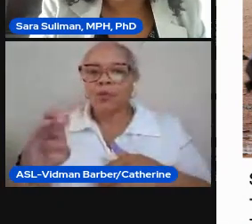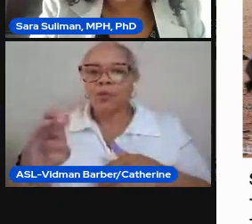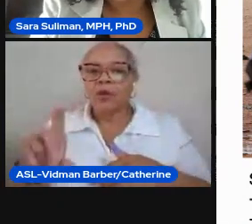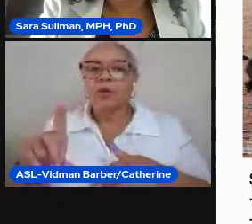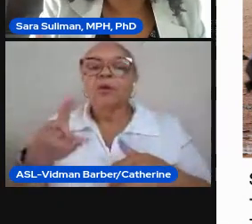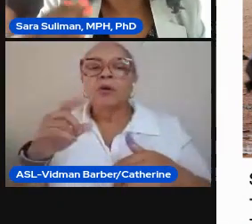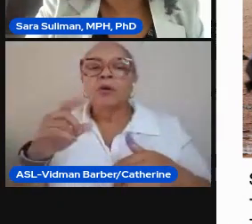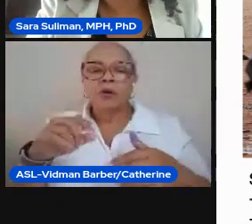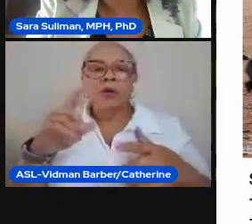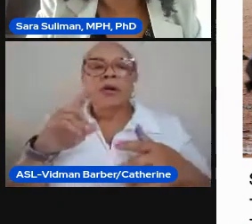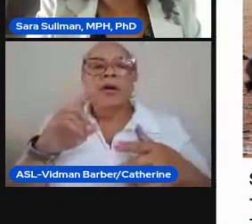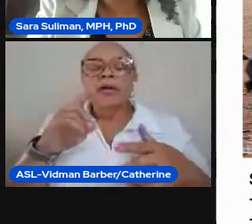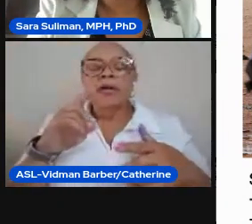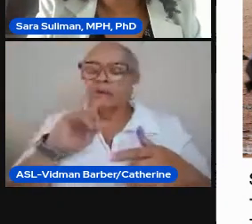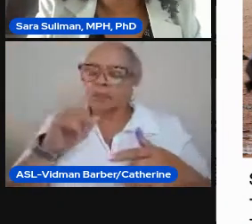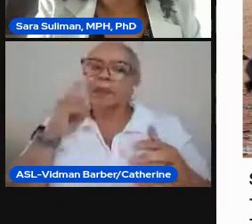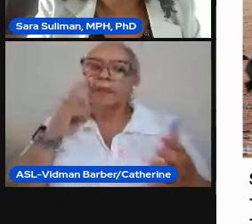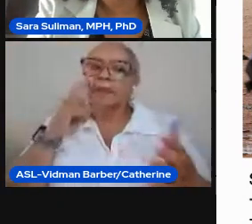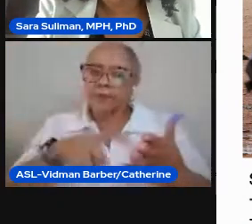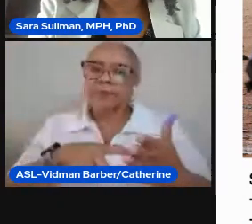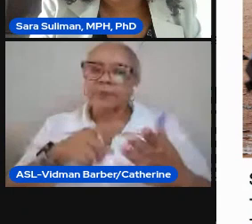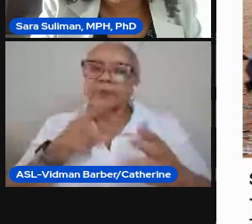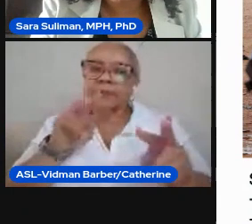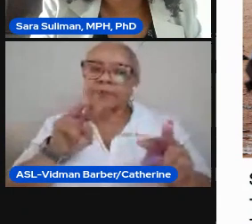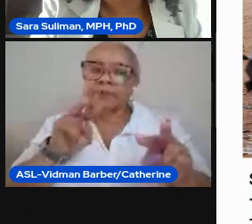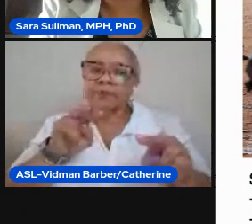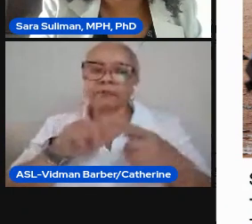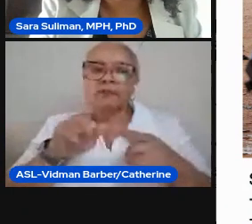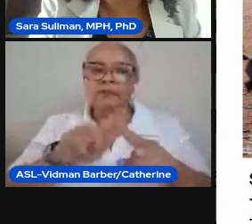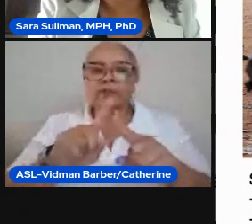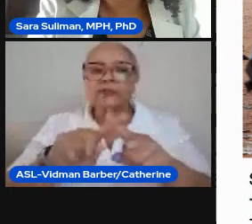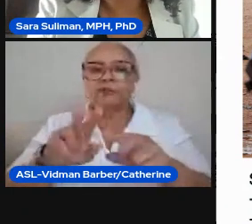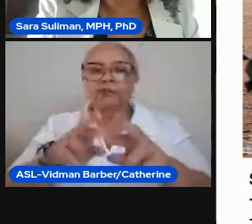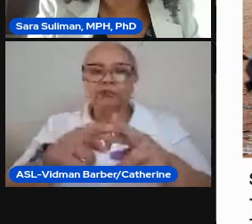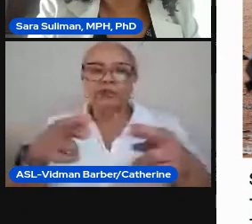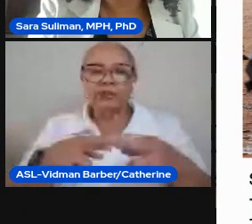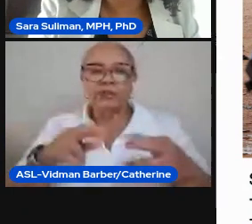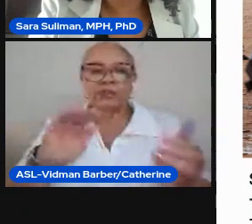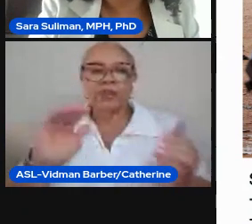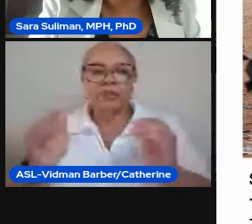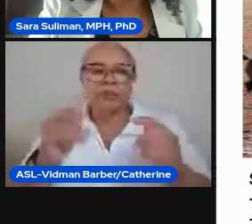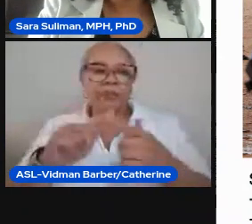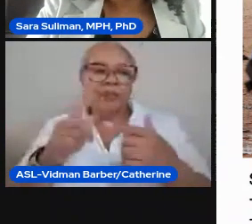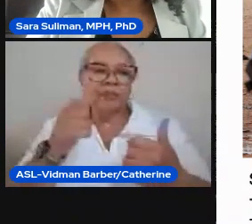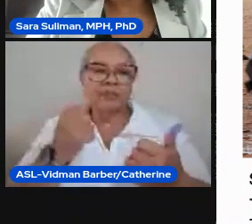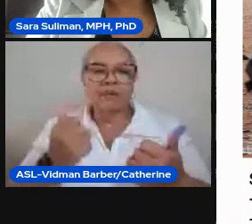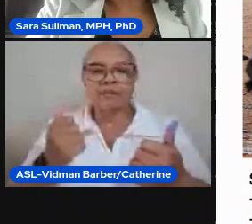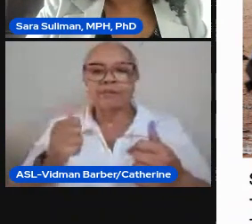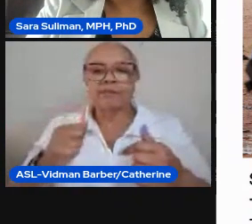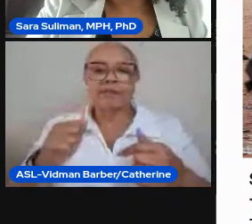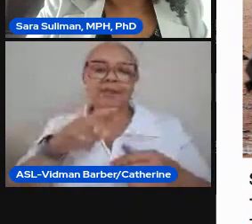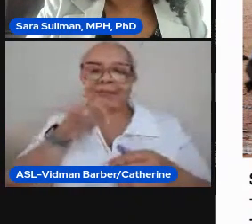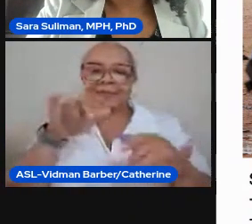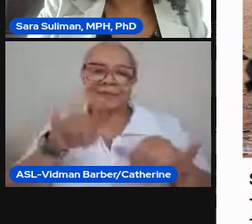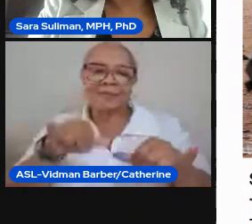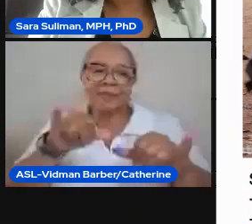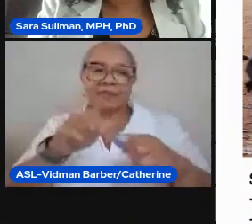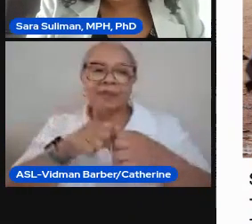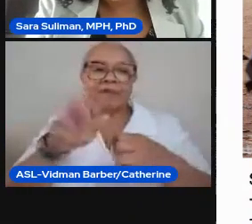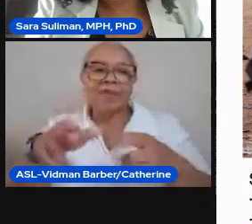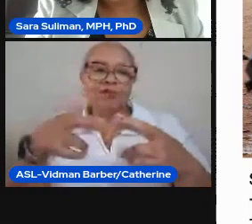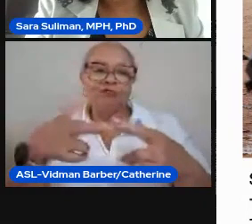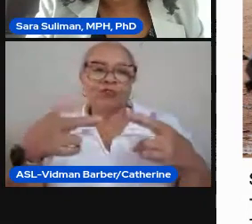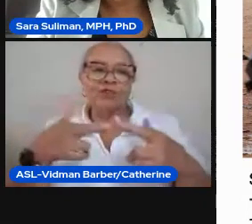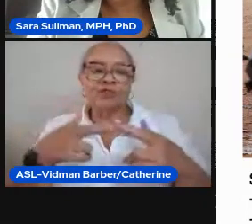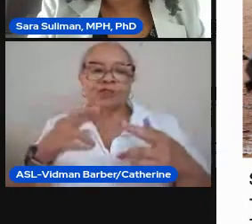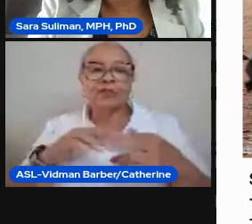when access of healthcare professionals to these regions is compromised because of the instability in the region. And pandemic